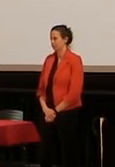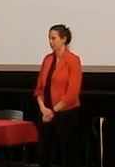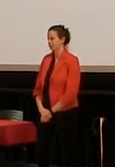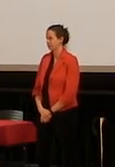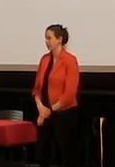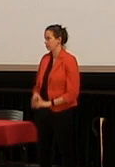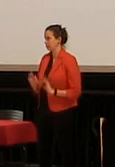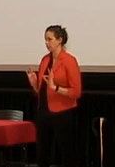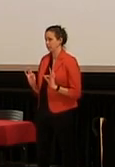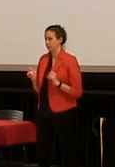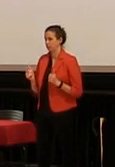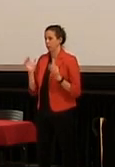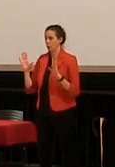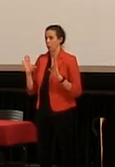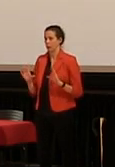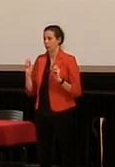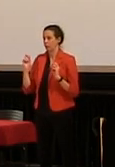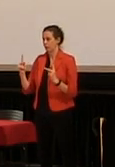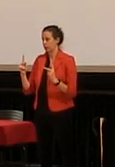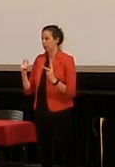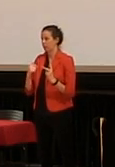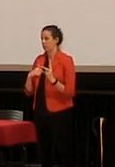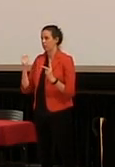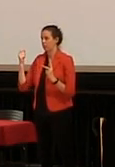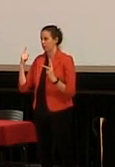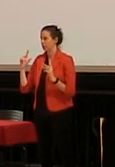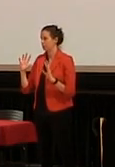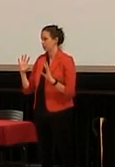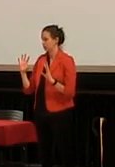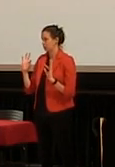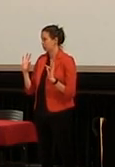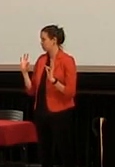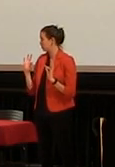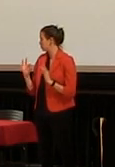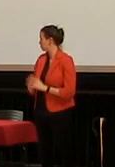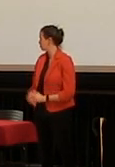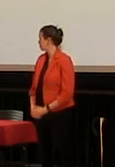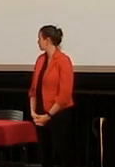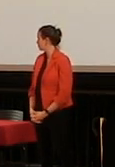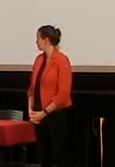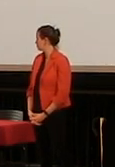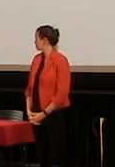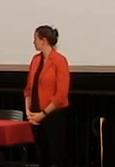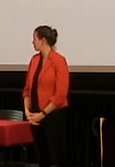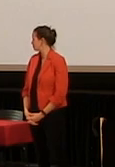All right, wonderful. Okay, I noted that down as well. College.